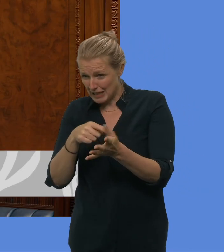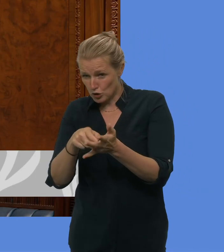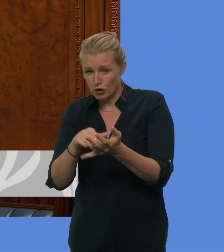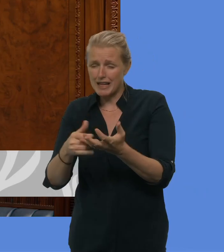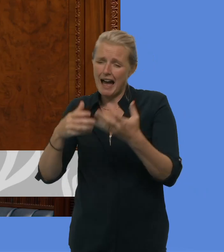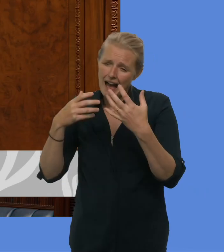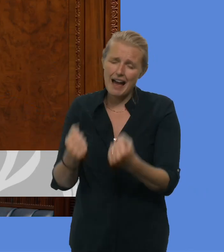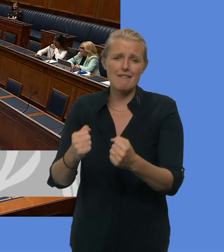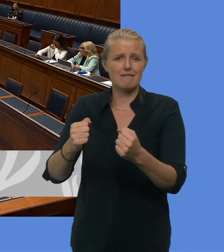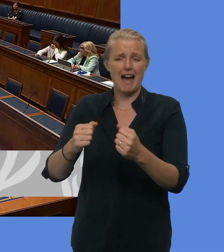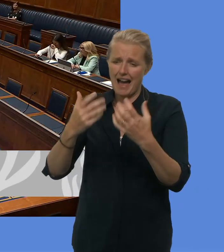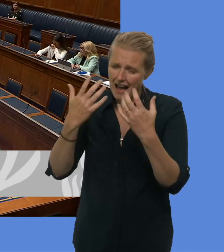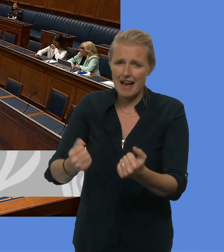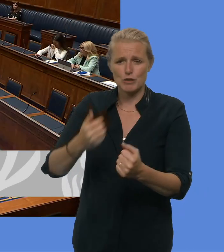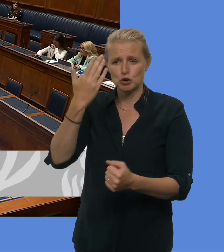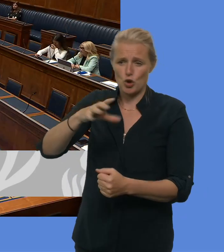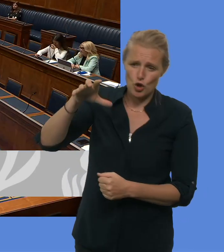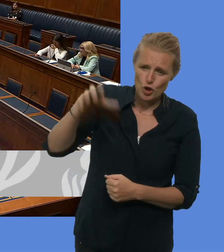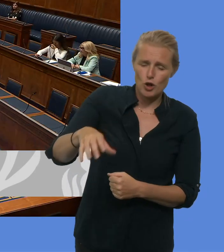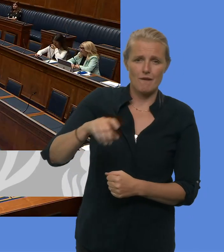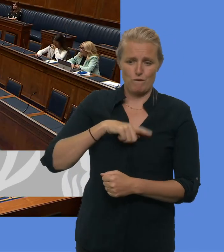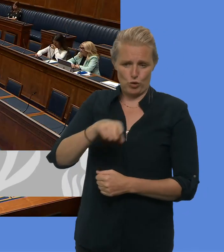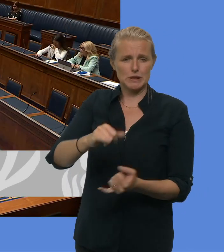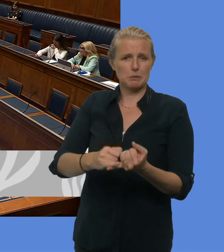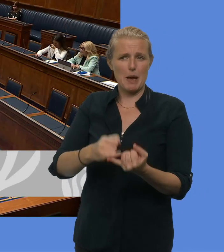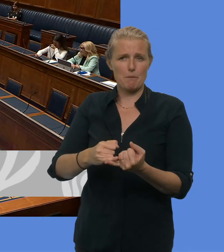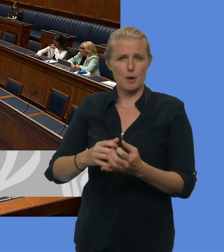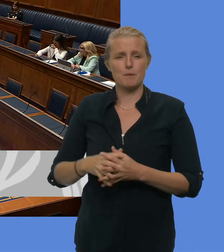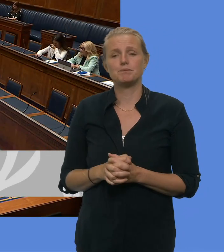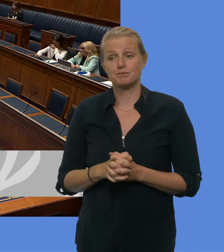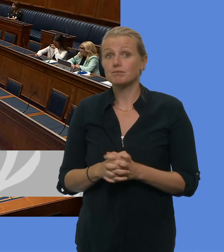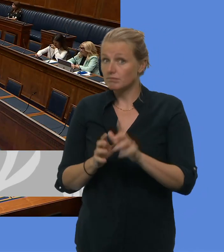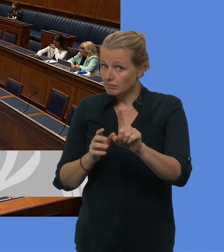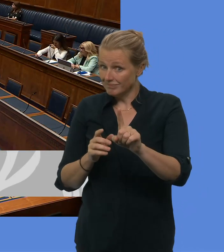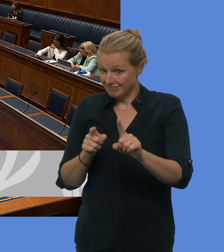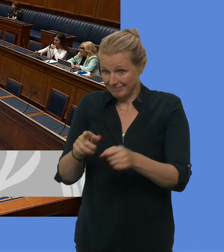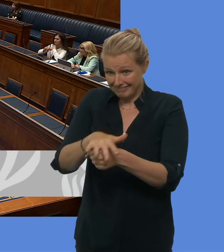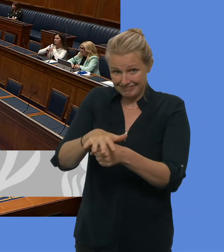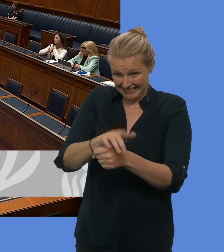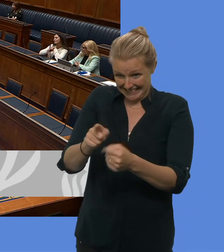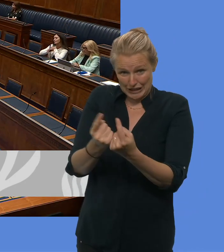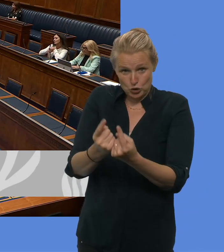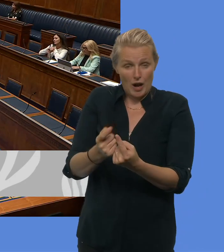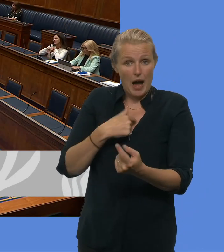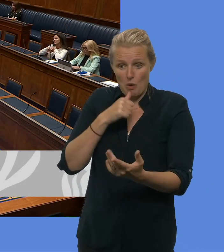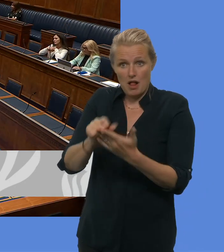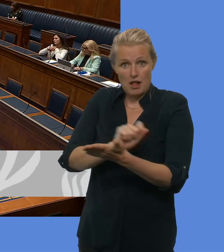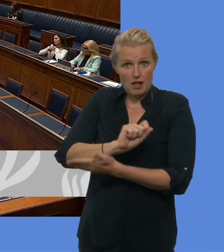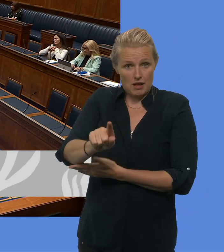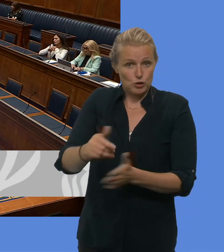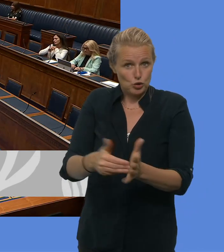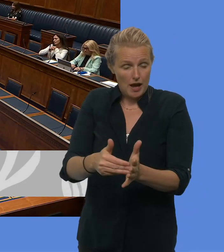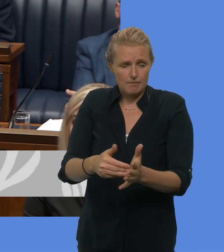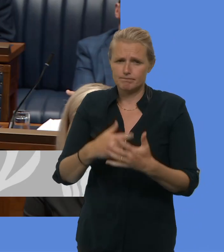new school year in September? Sir. Well, a response will issue to the member today on that particular issue. I